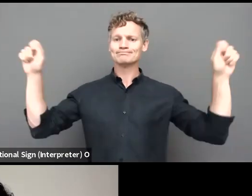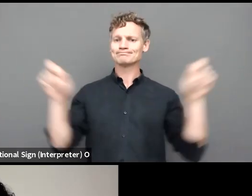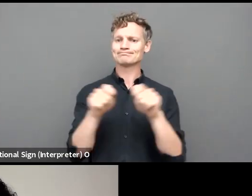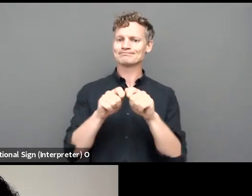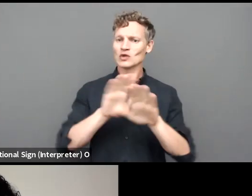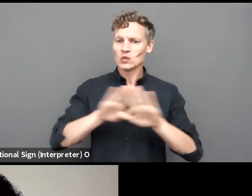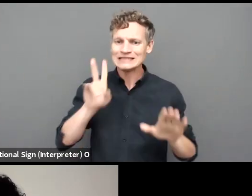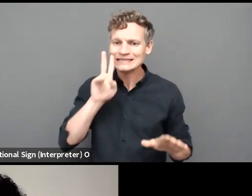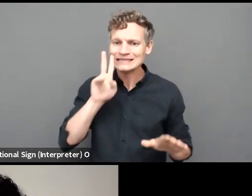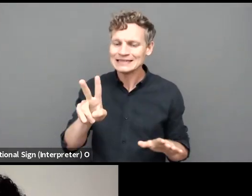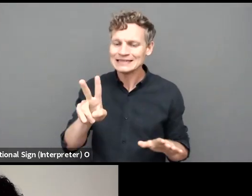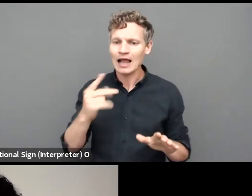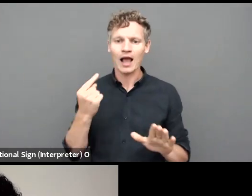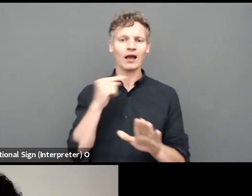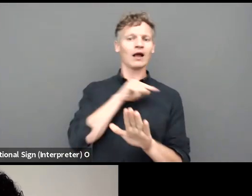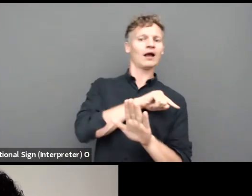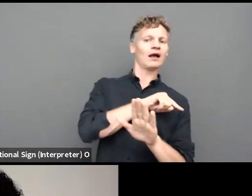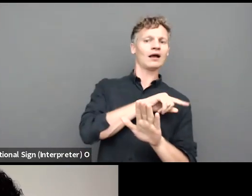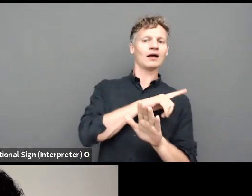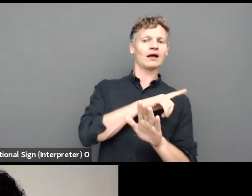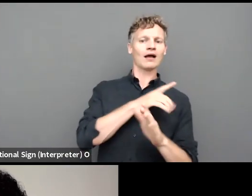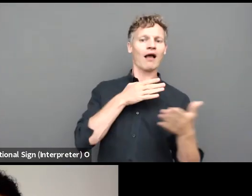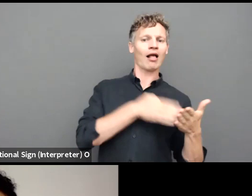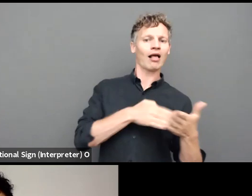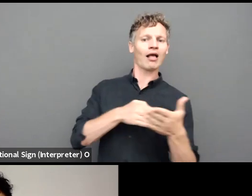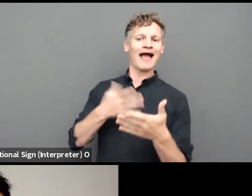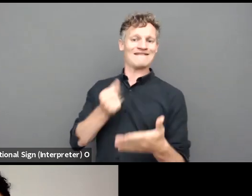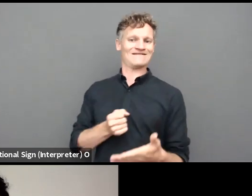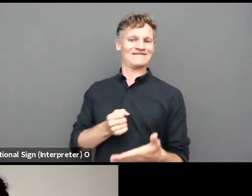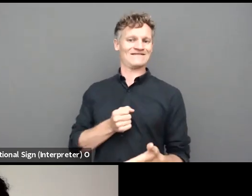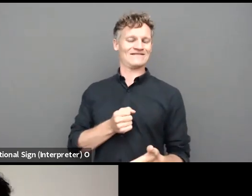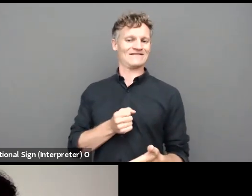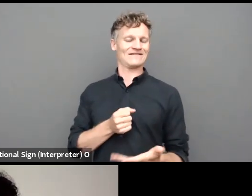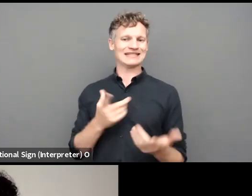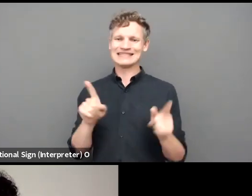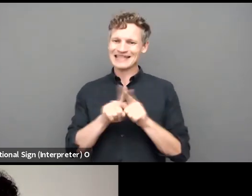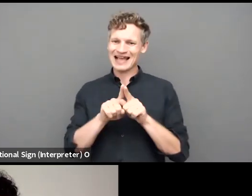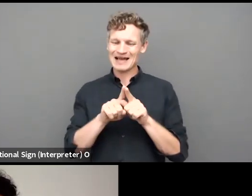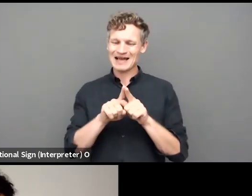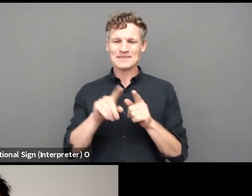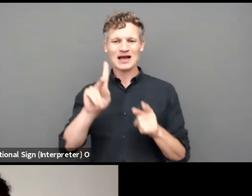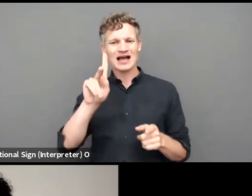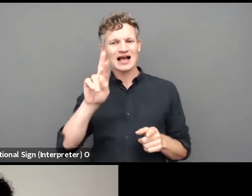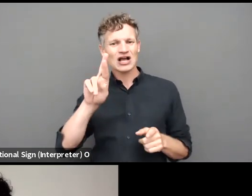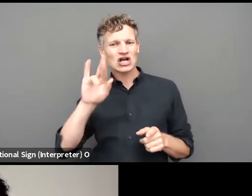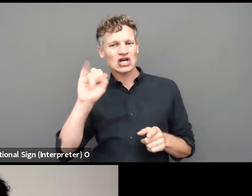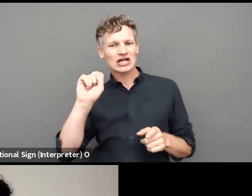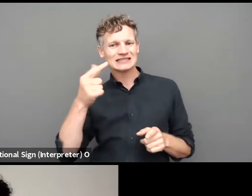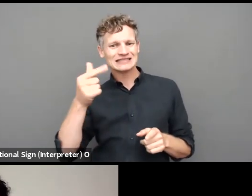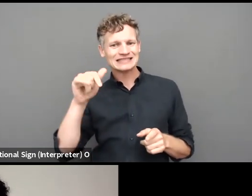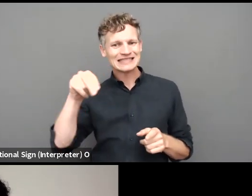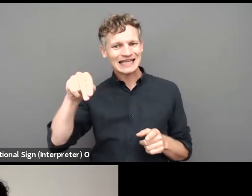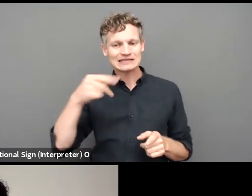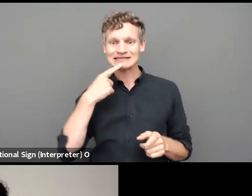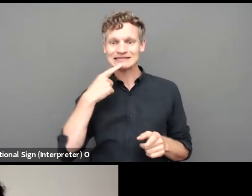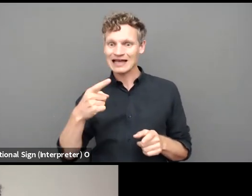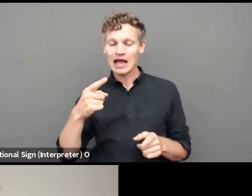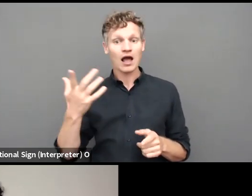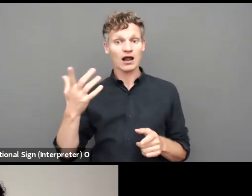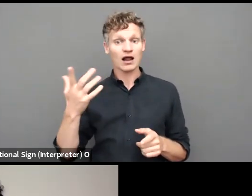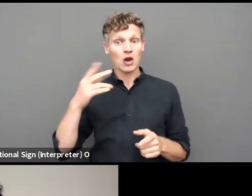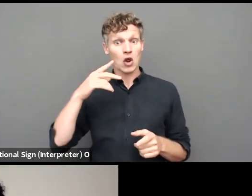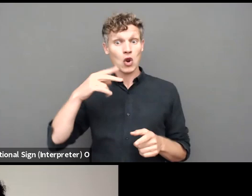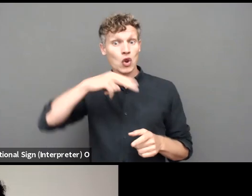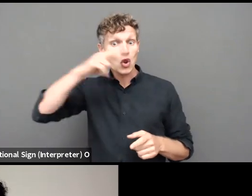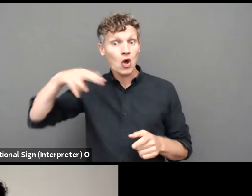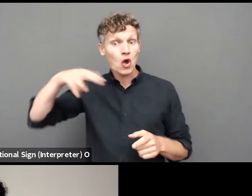about care facilities. What Kristin said about Norway in the 1970s, less oil that made the difference, more care